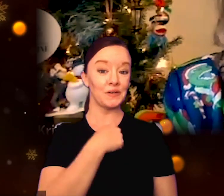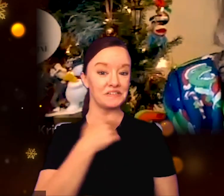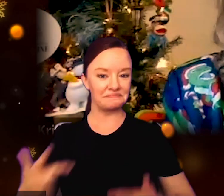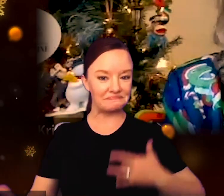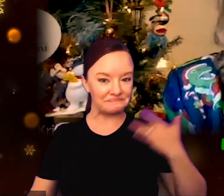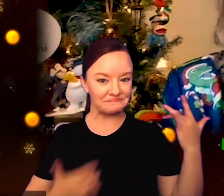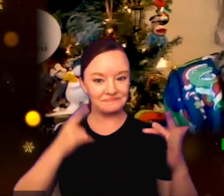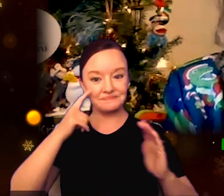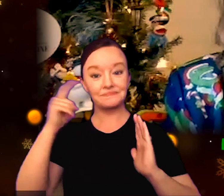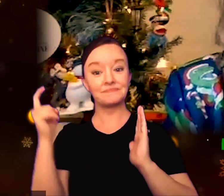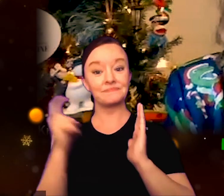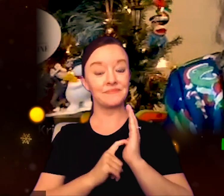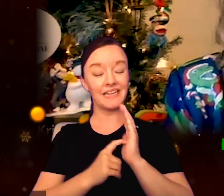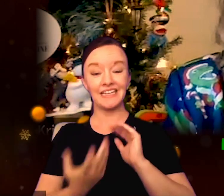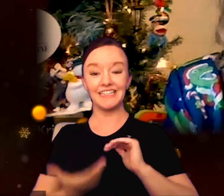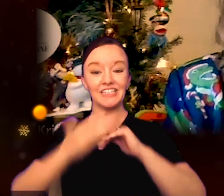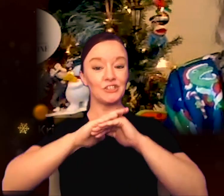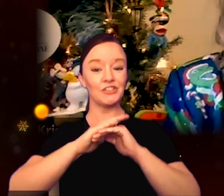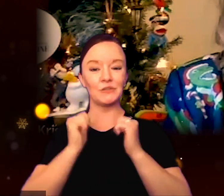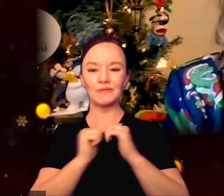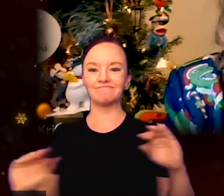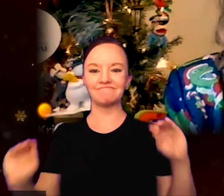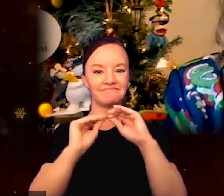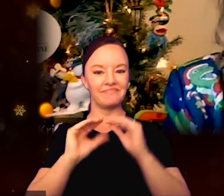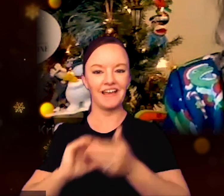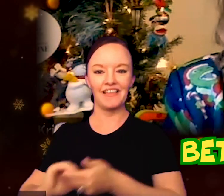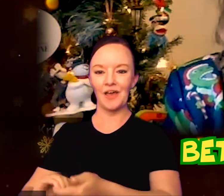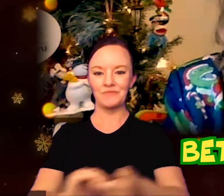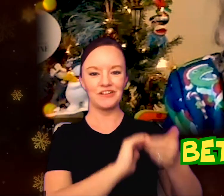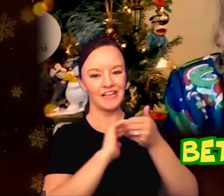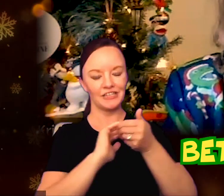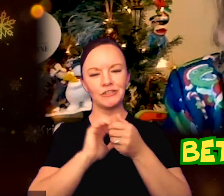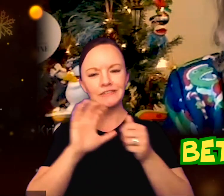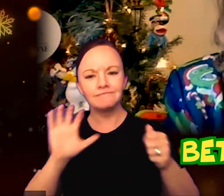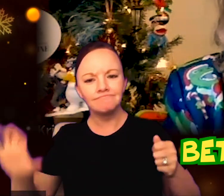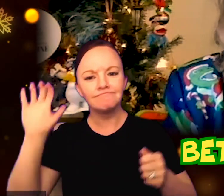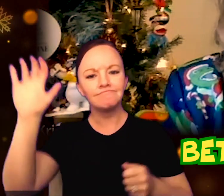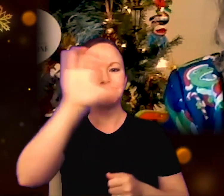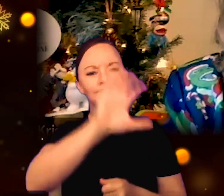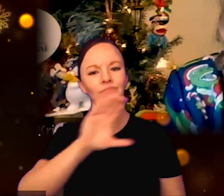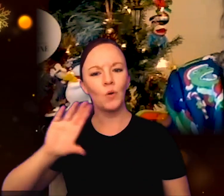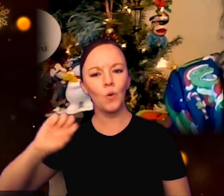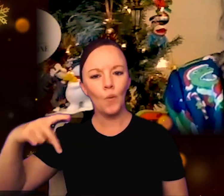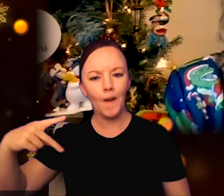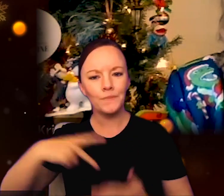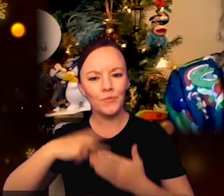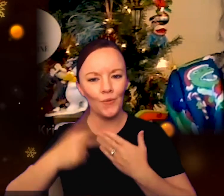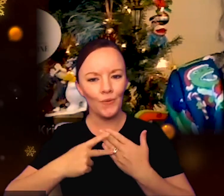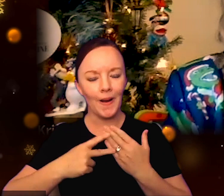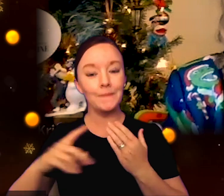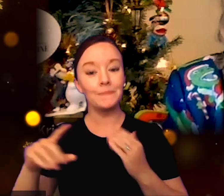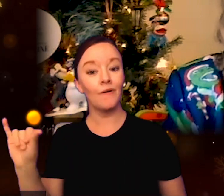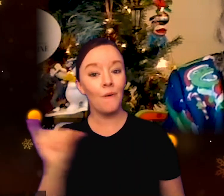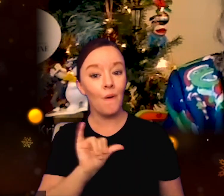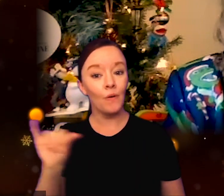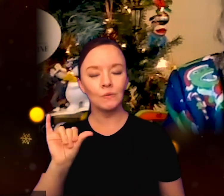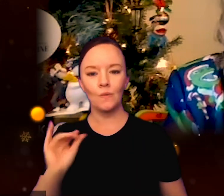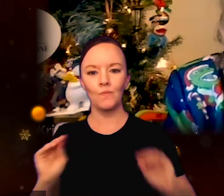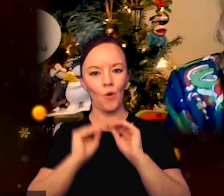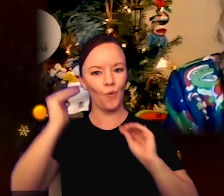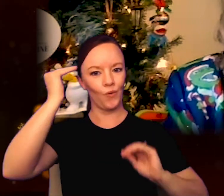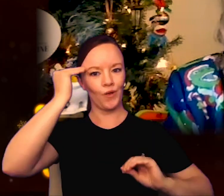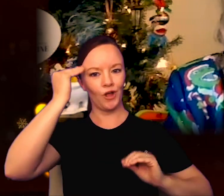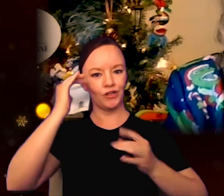We are excited to see an increase in overall collaboration between all the co-ops and an increased awareness of our